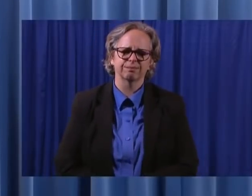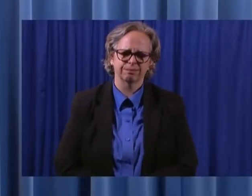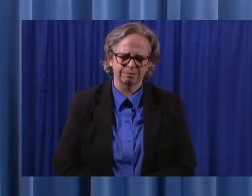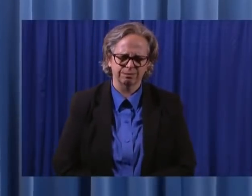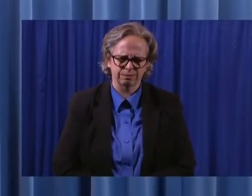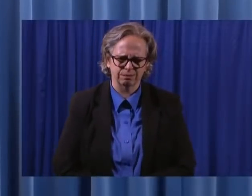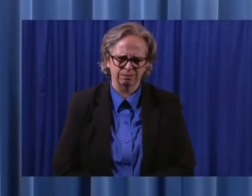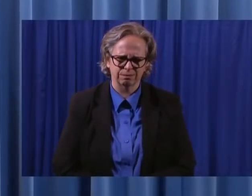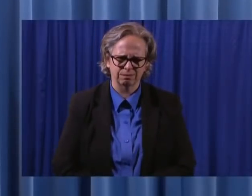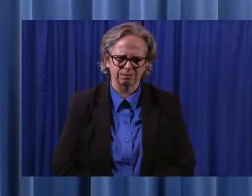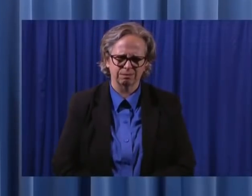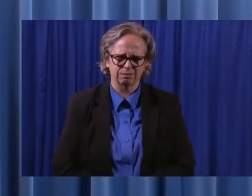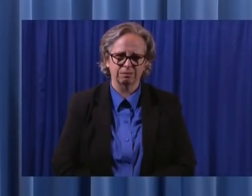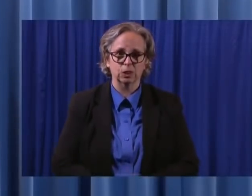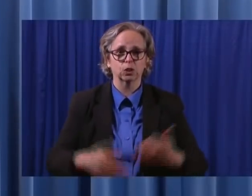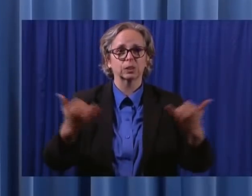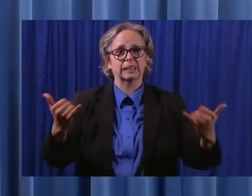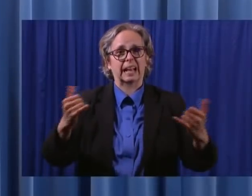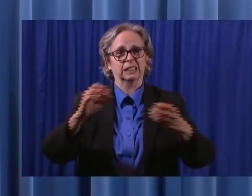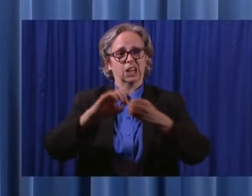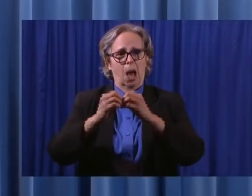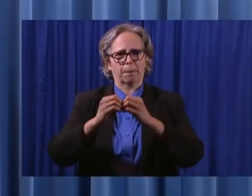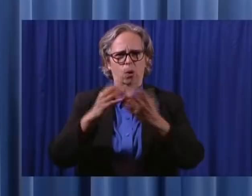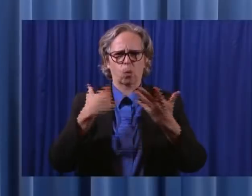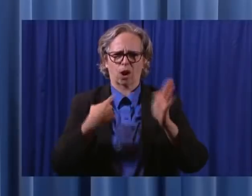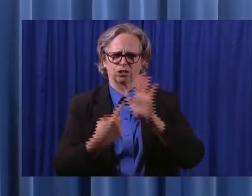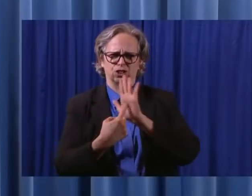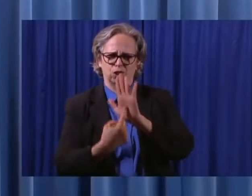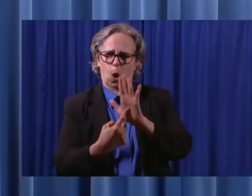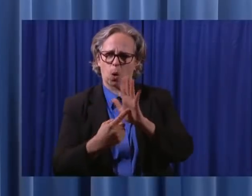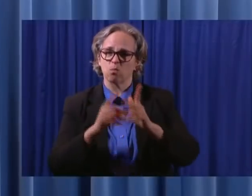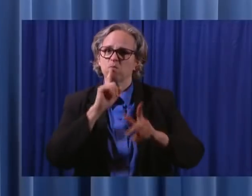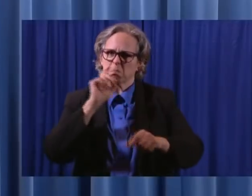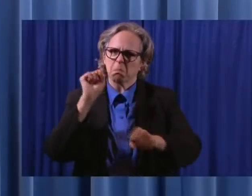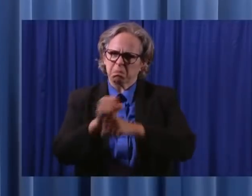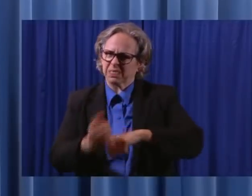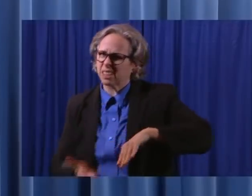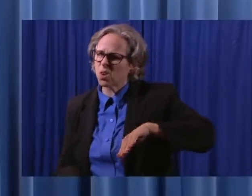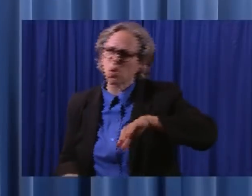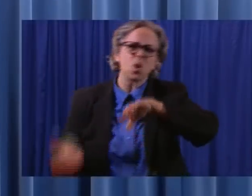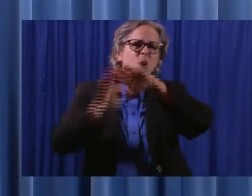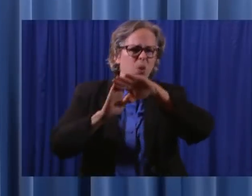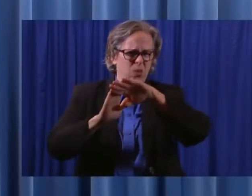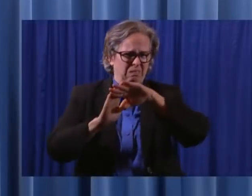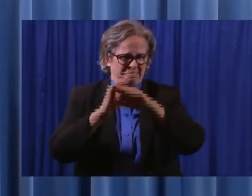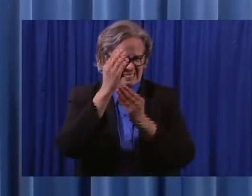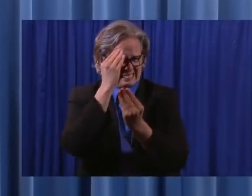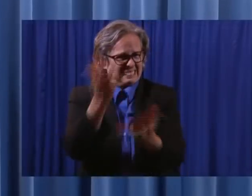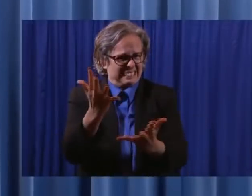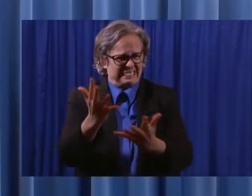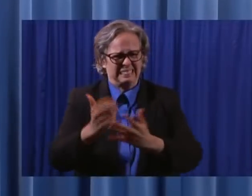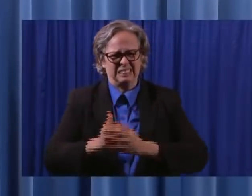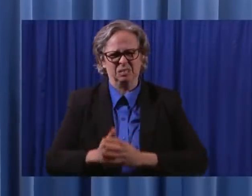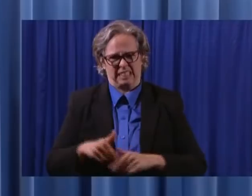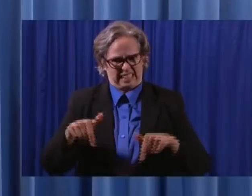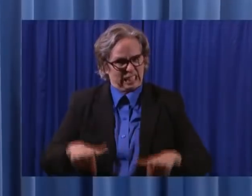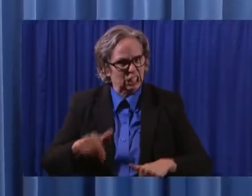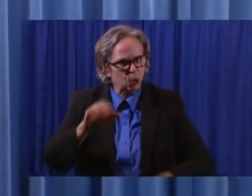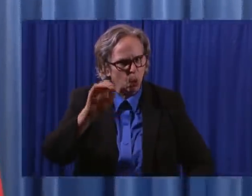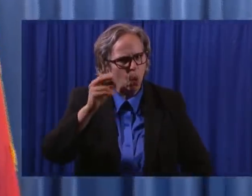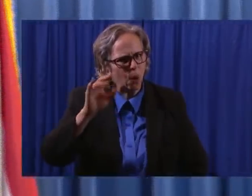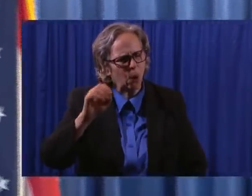Today's numbers show a big increase in cases in Ohio. We have seen